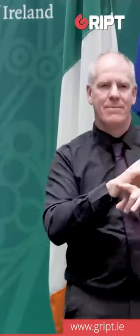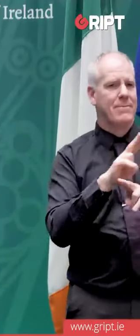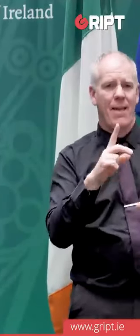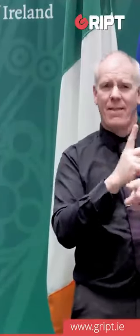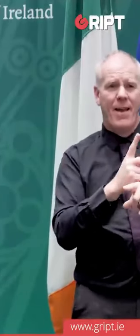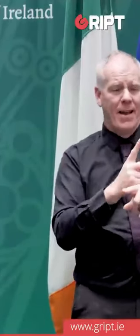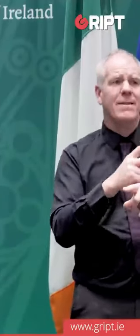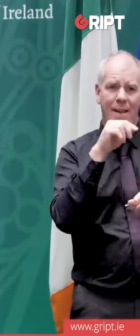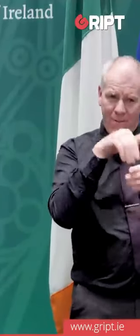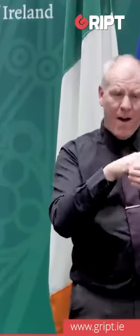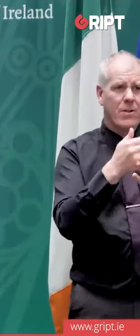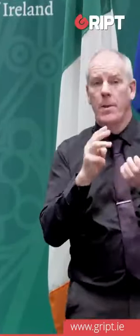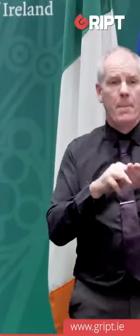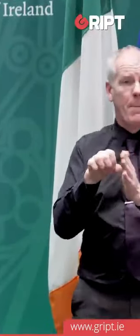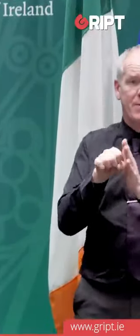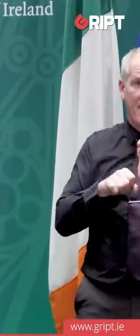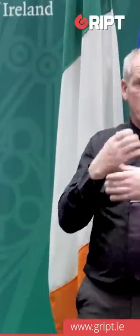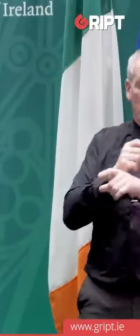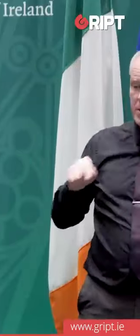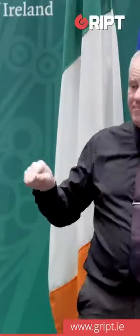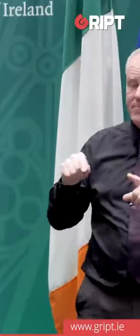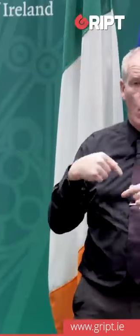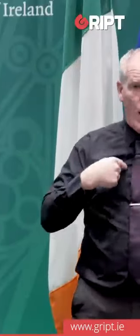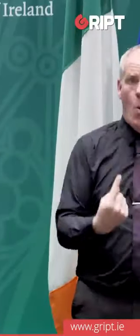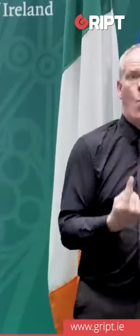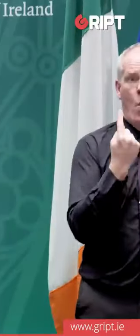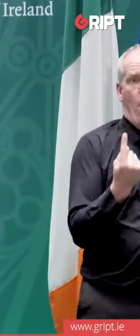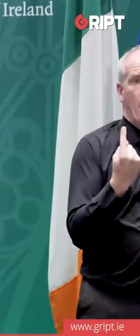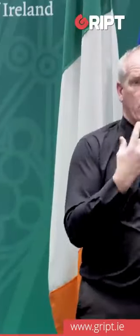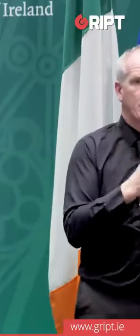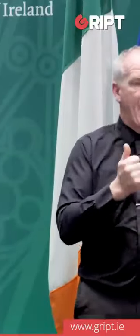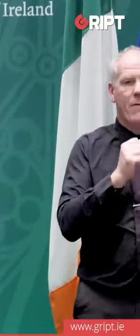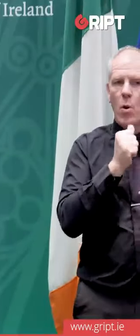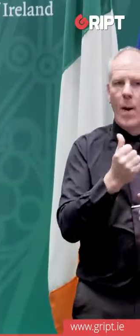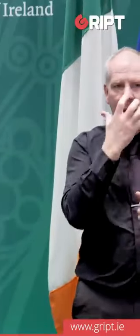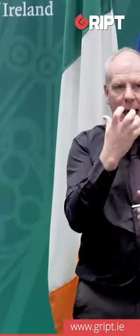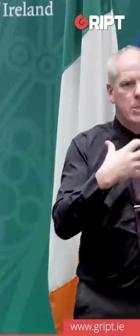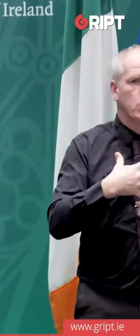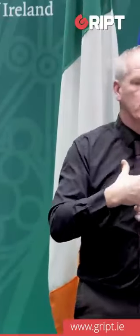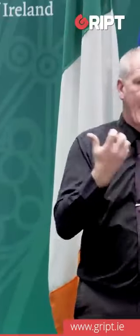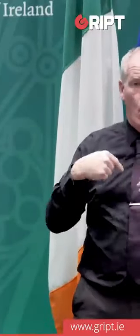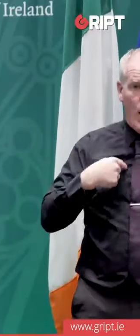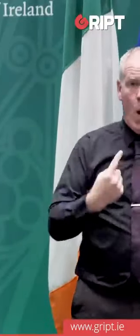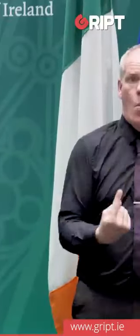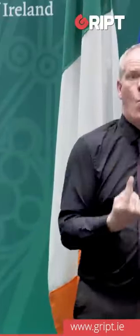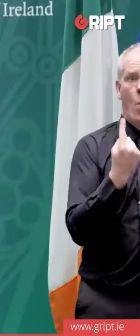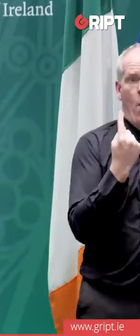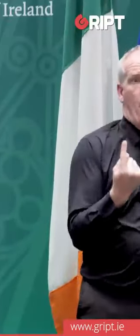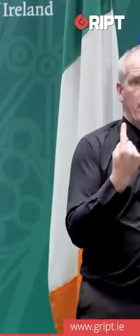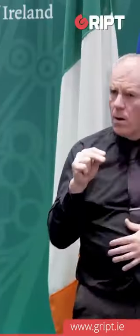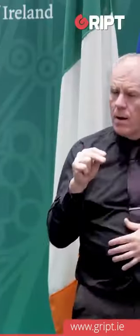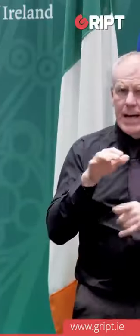but just barely catches herself in time. As I said we are the only country to not have hate crime. Sorry, say that one more time. Of hate